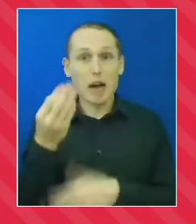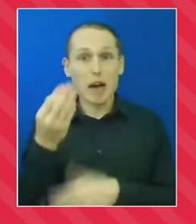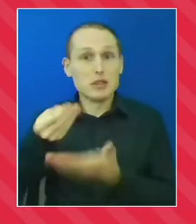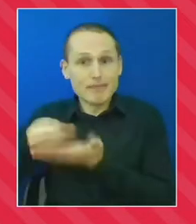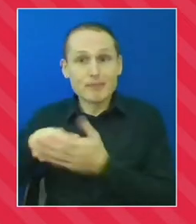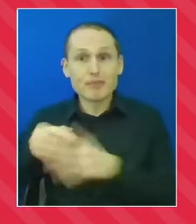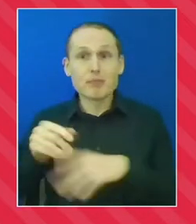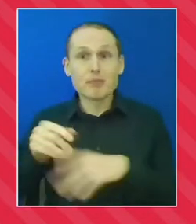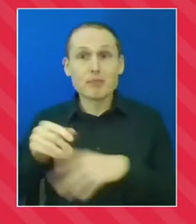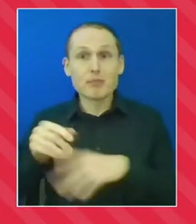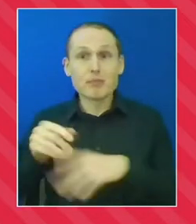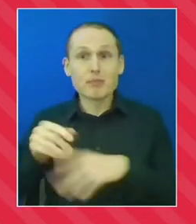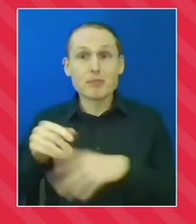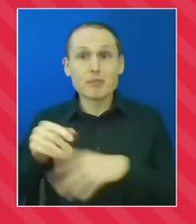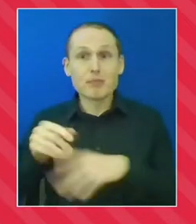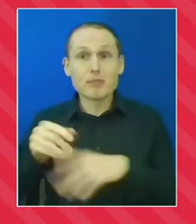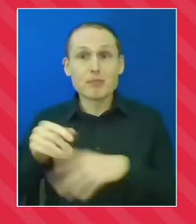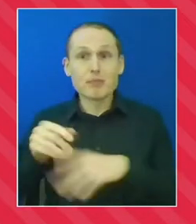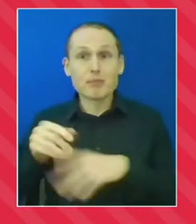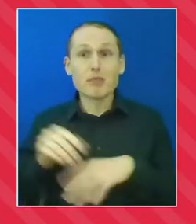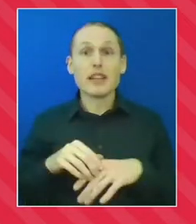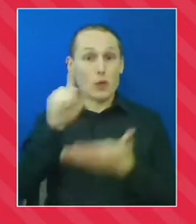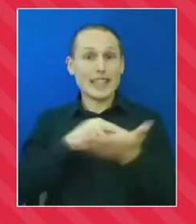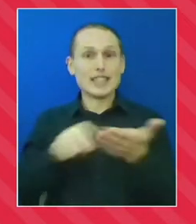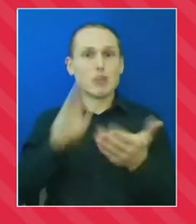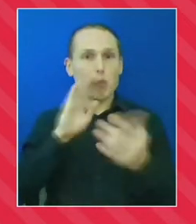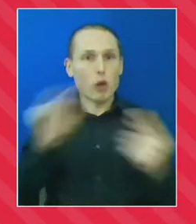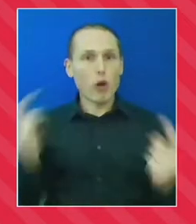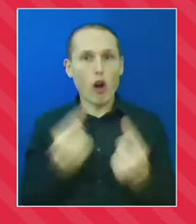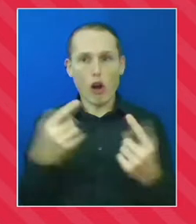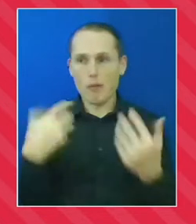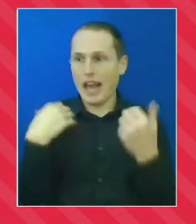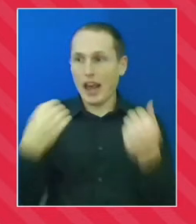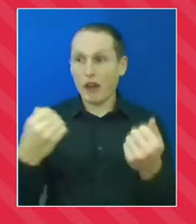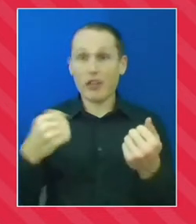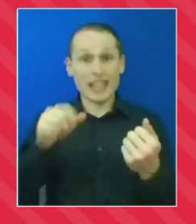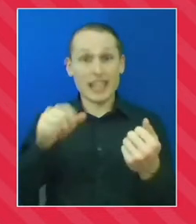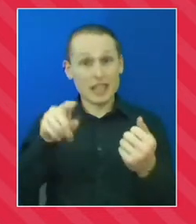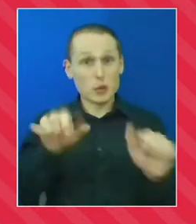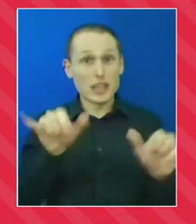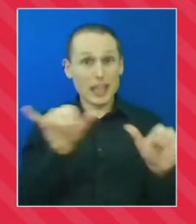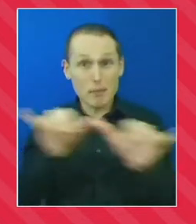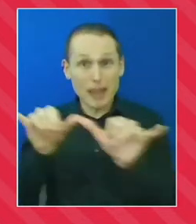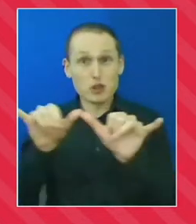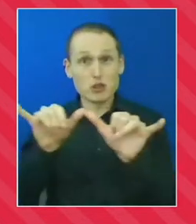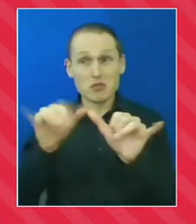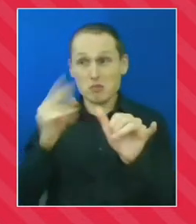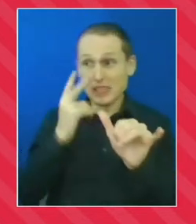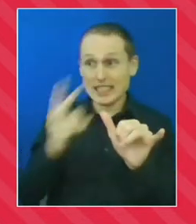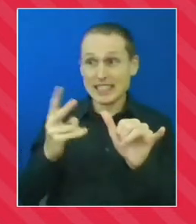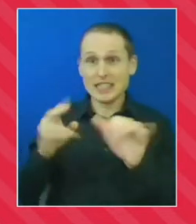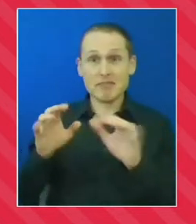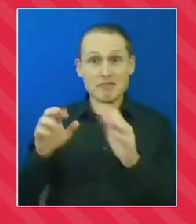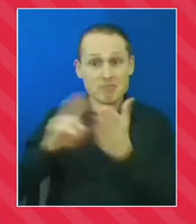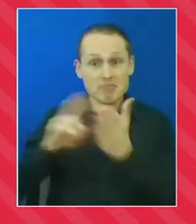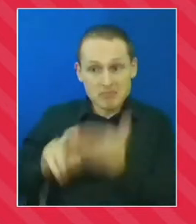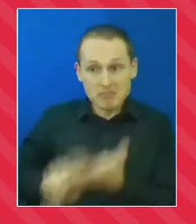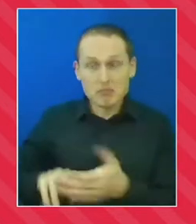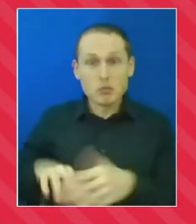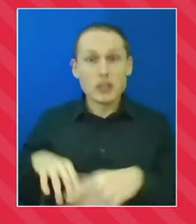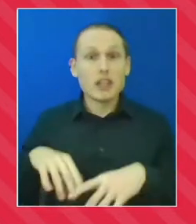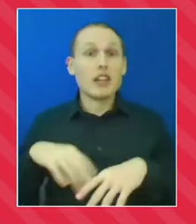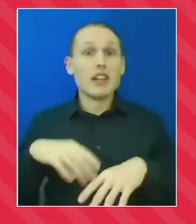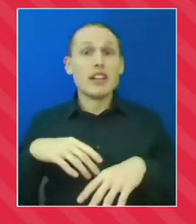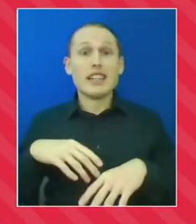health, and it does it in ways that can be described and measured and dismantled. And this is where these efforts around nutrition